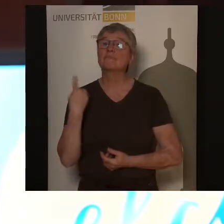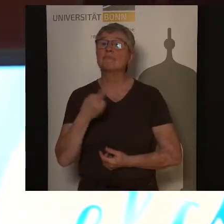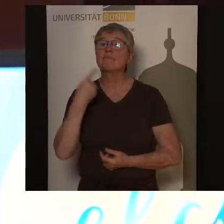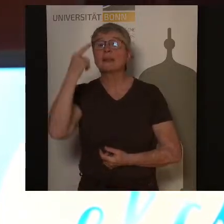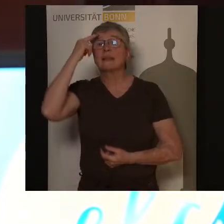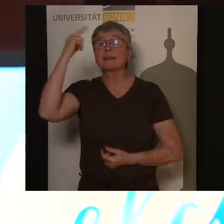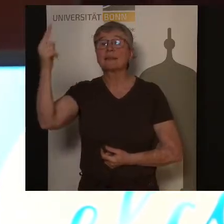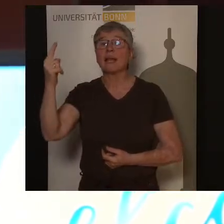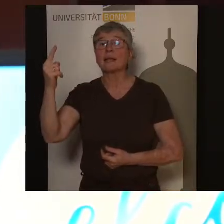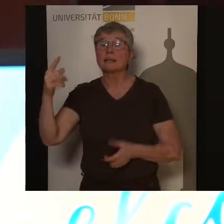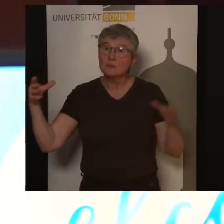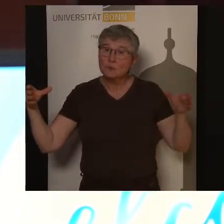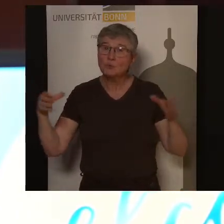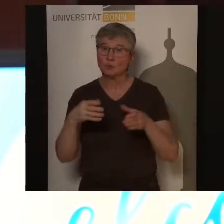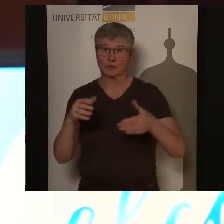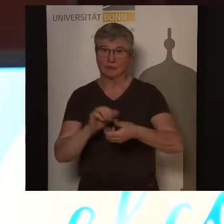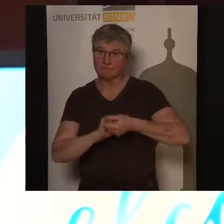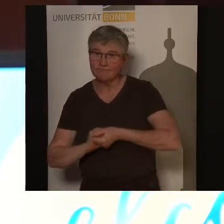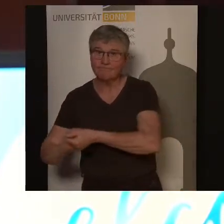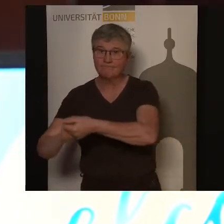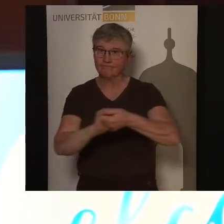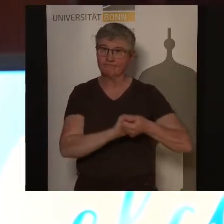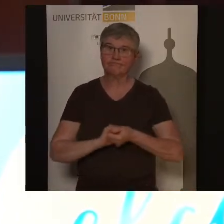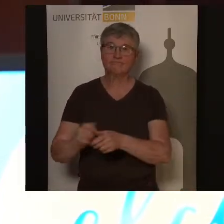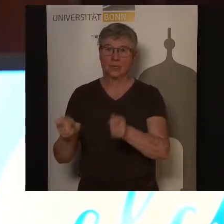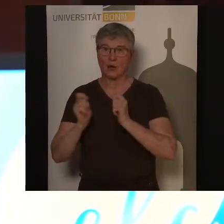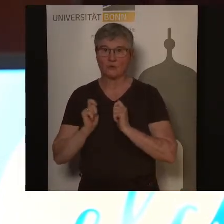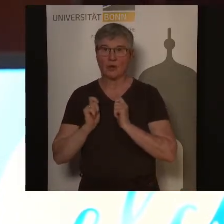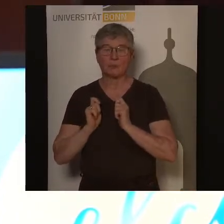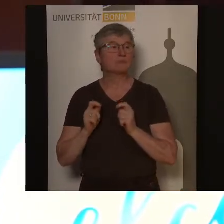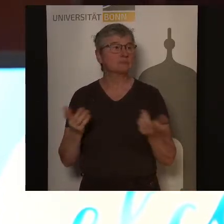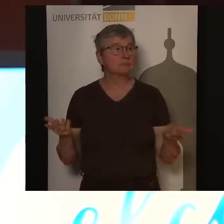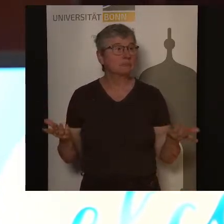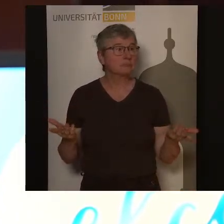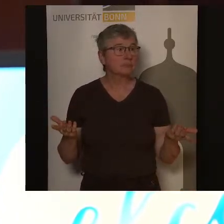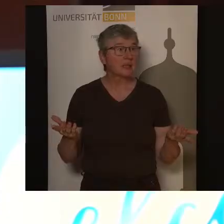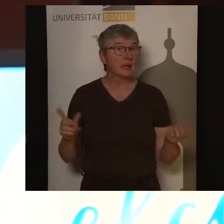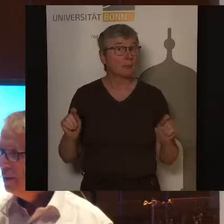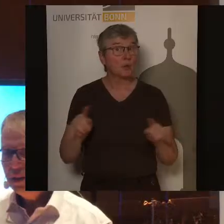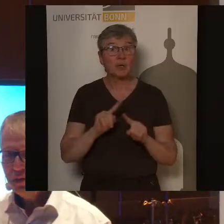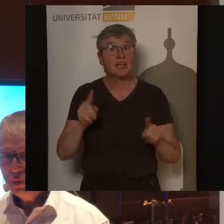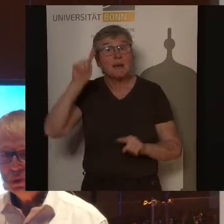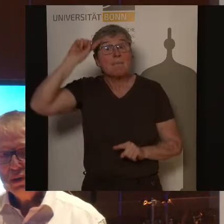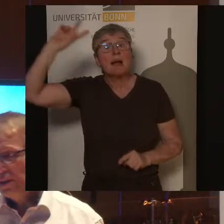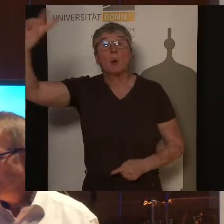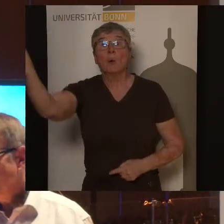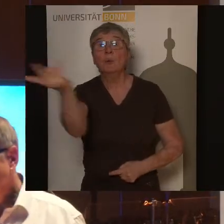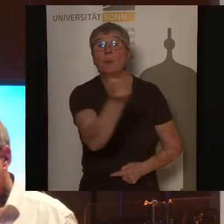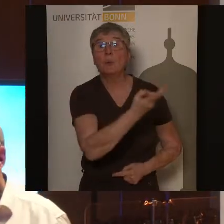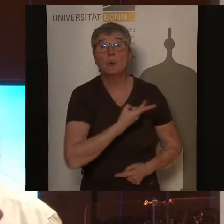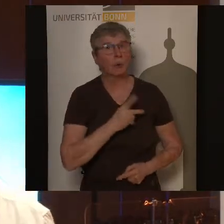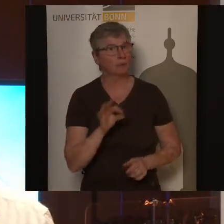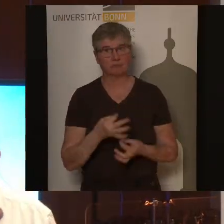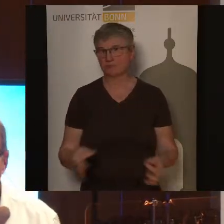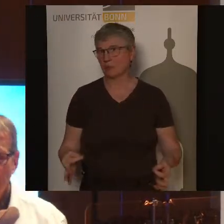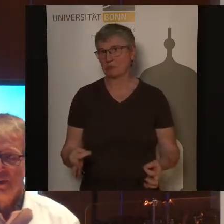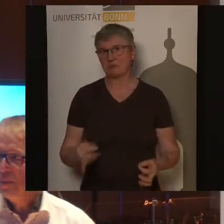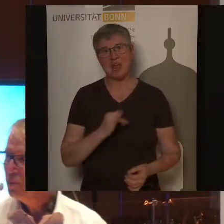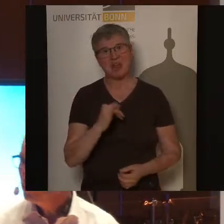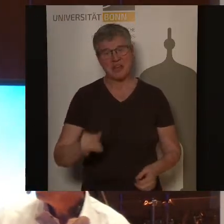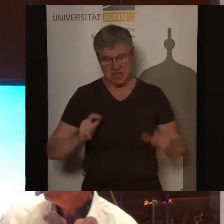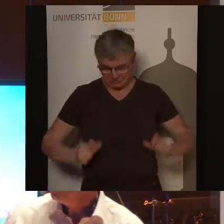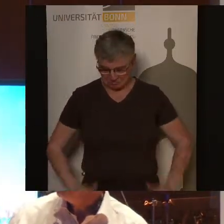And we see this as our common task, which doesn't mean that